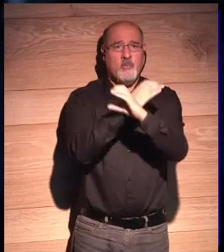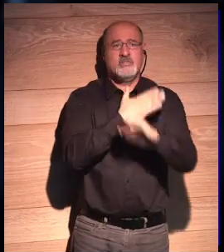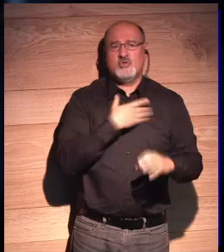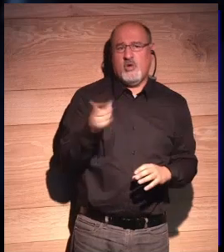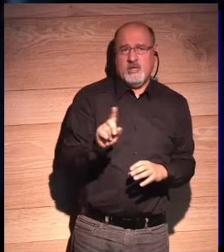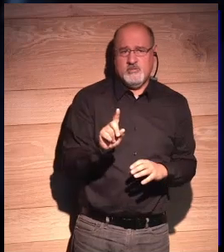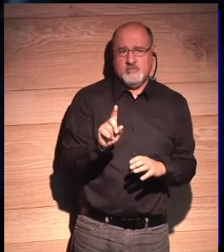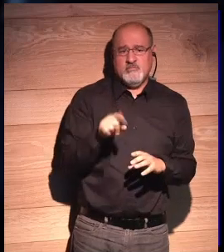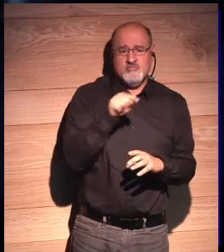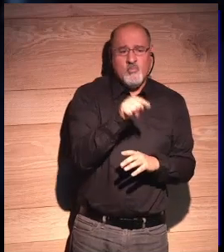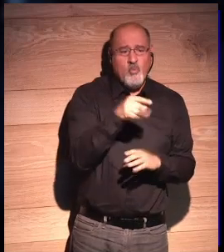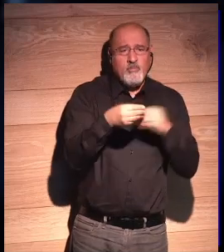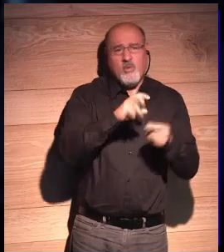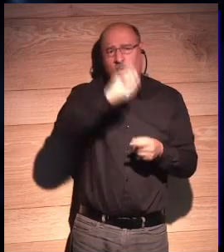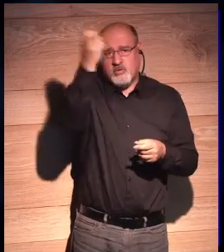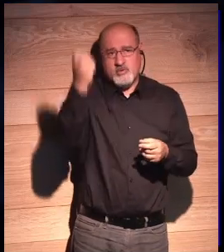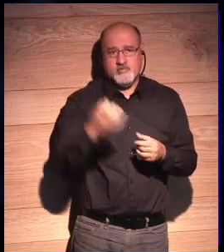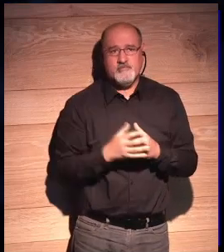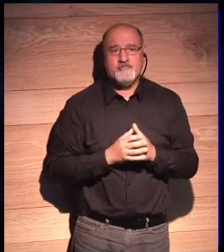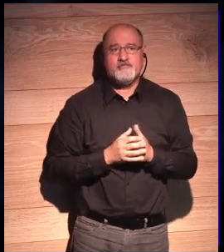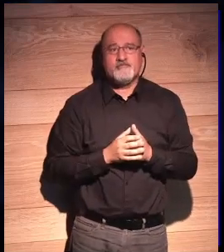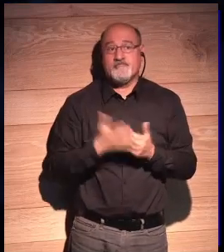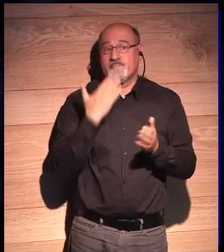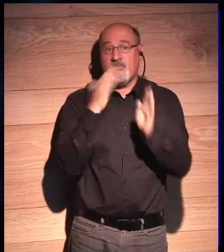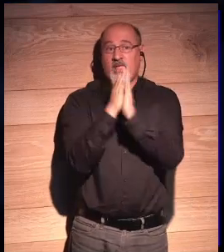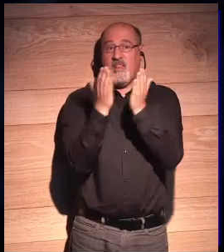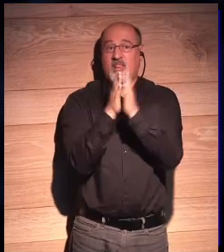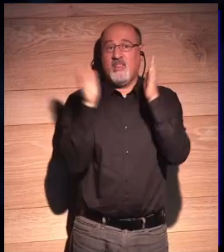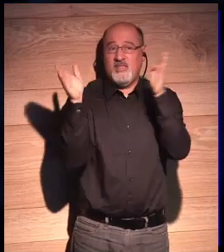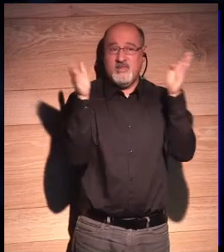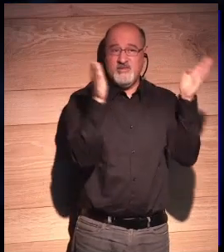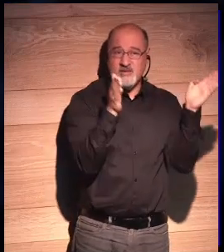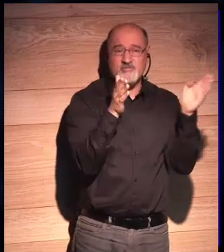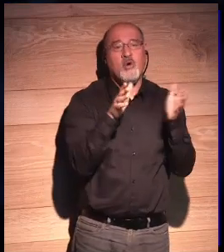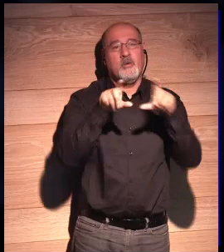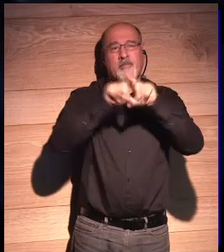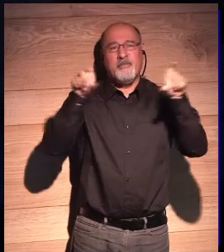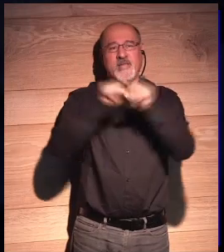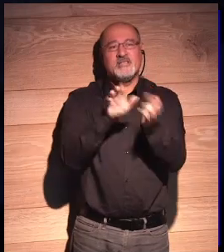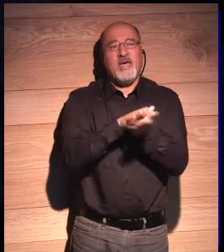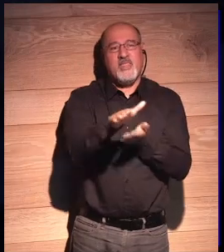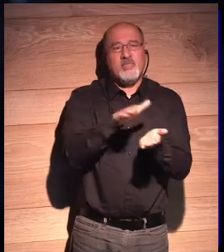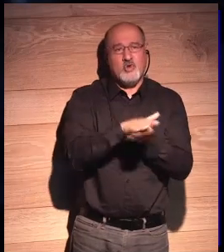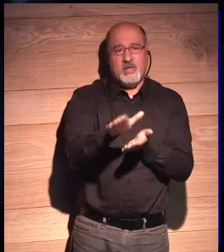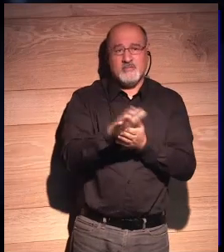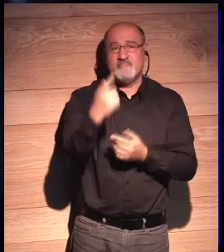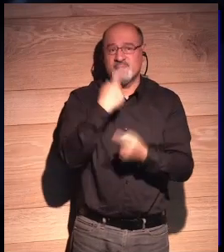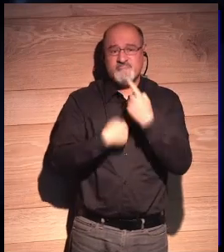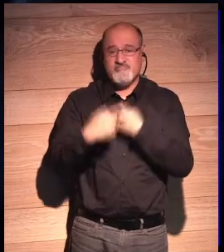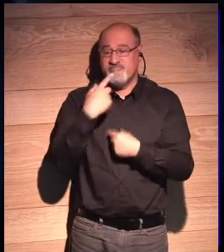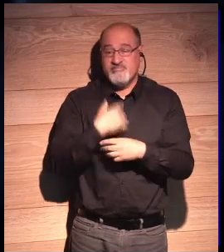that was like bookstores and publishers and things were just like, we can't make money with these things anymore. You know,